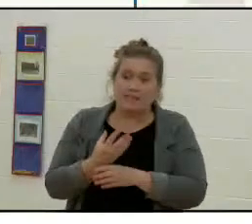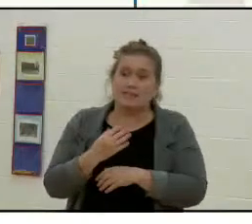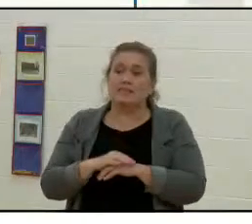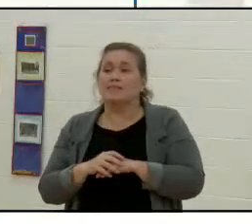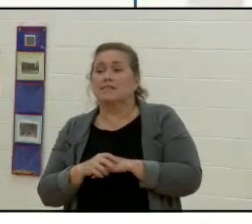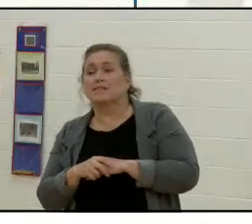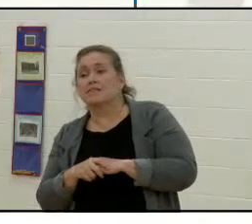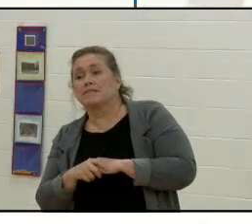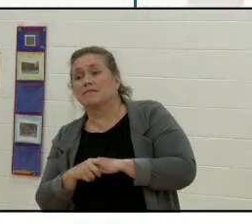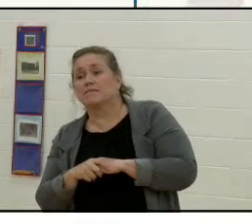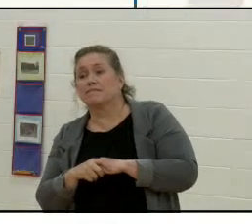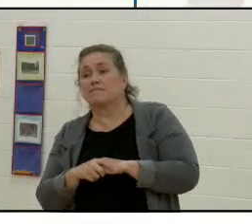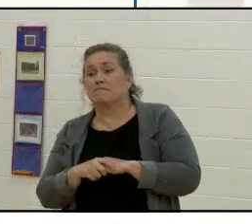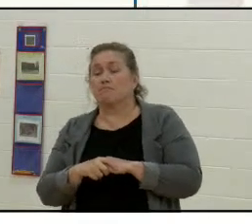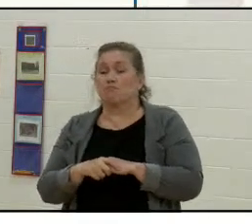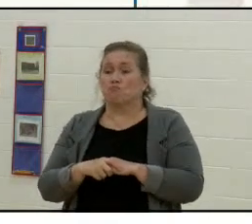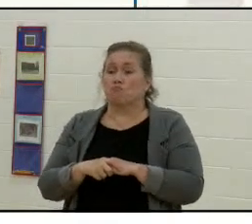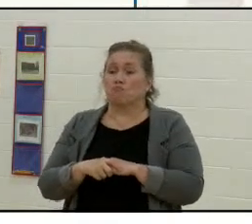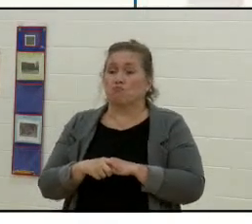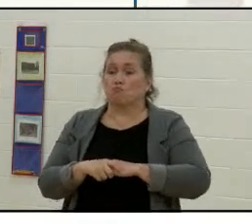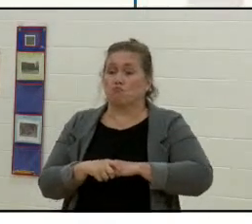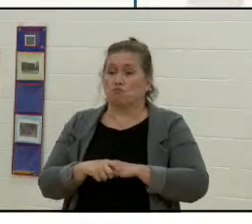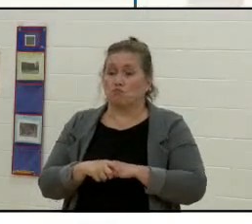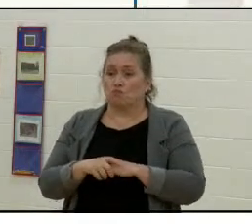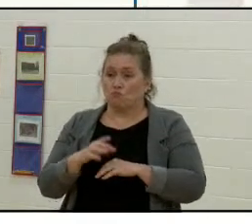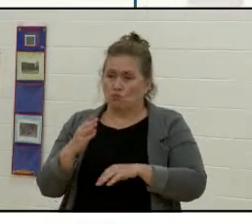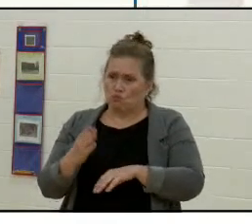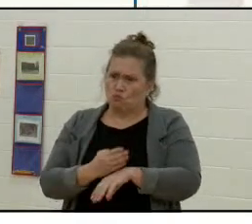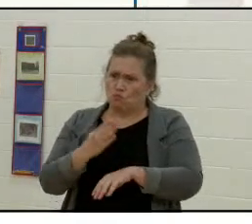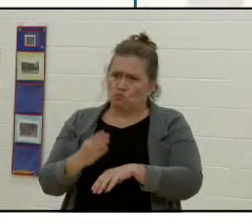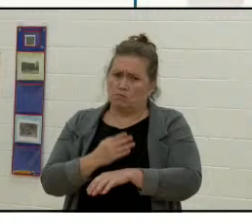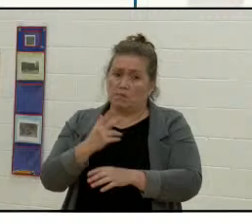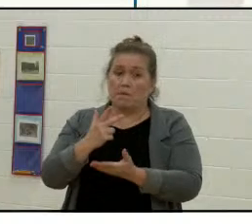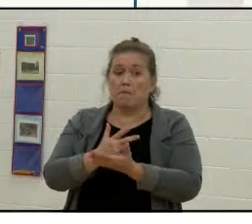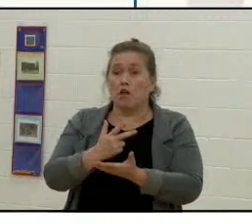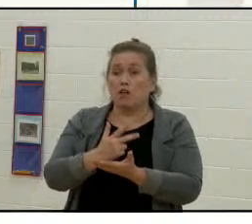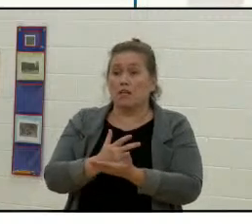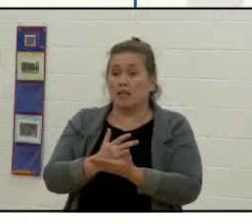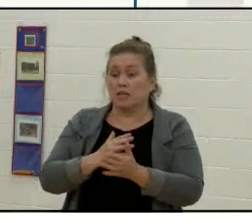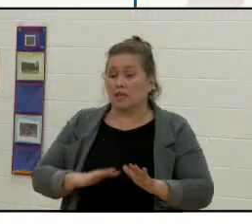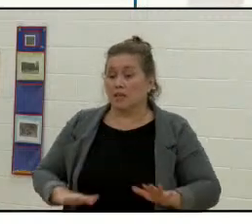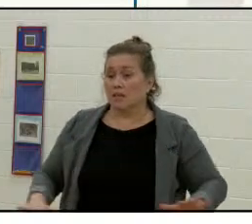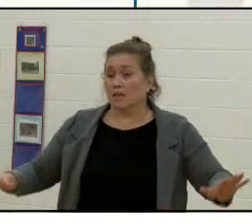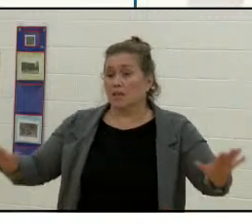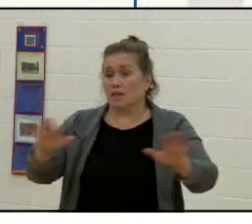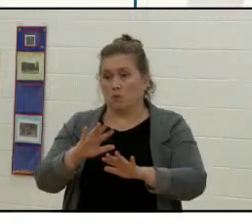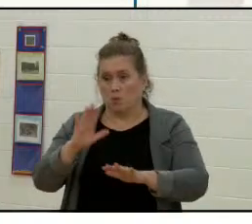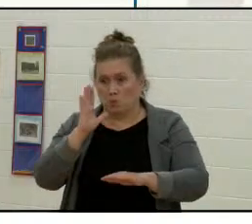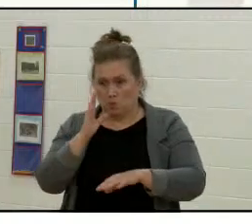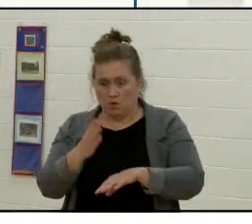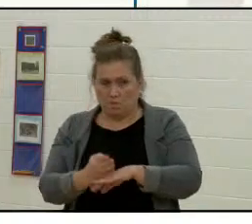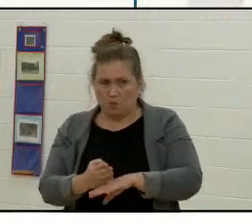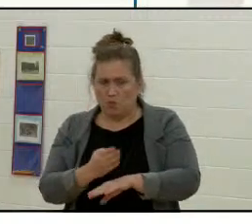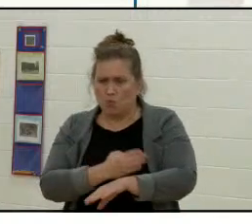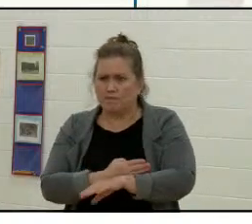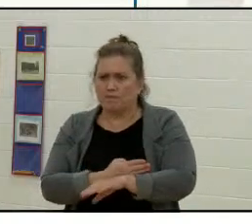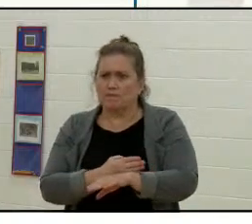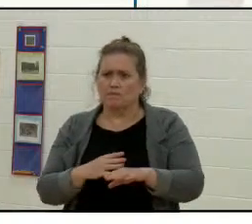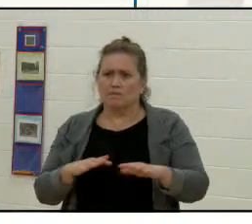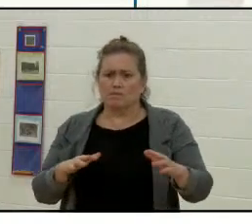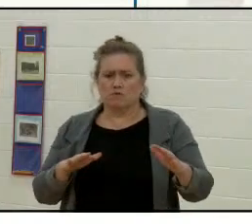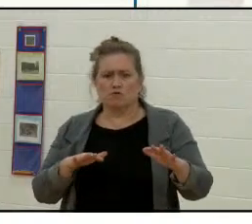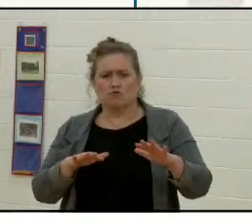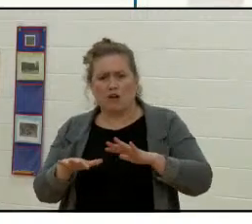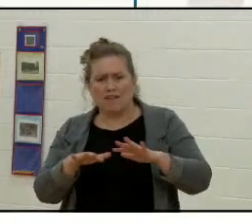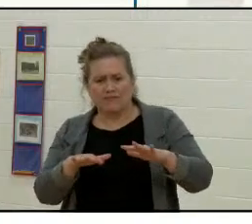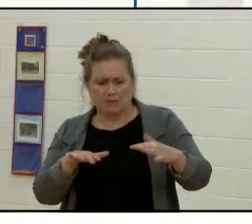well as renovations to this existing parking lot to improve circulation, to meet zoning